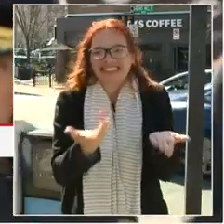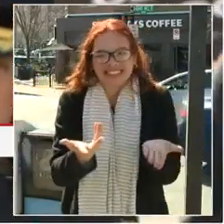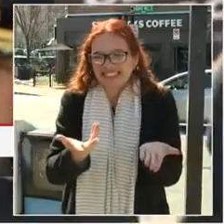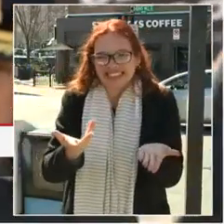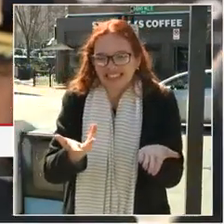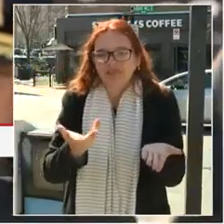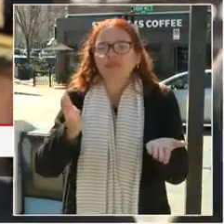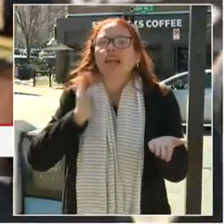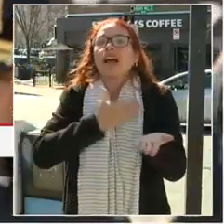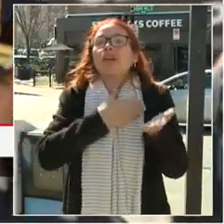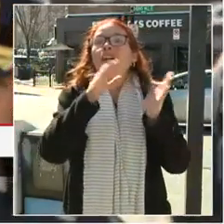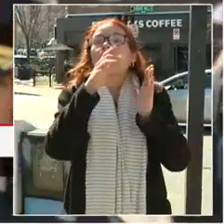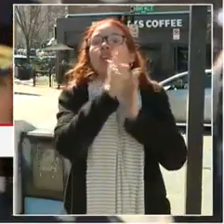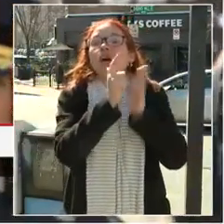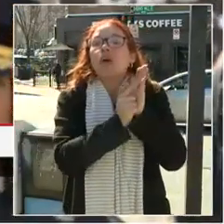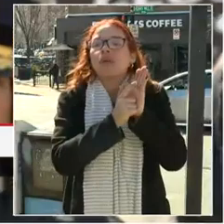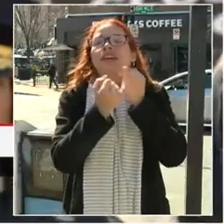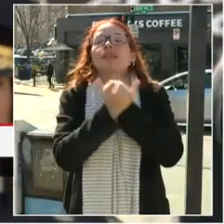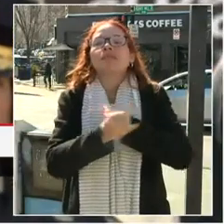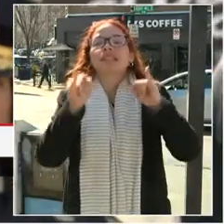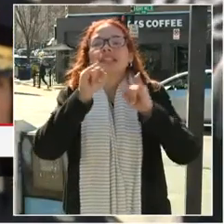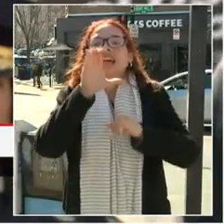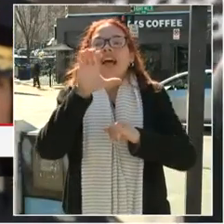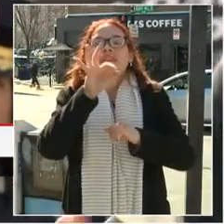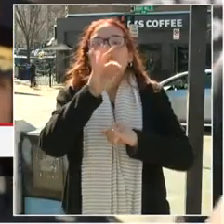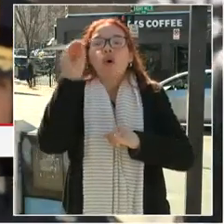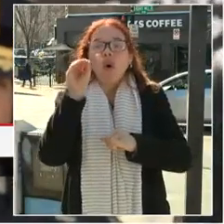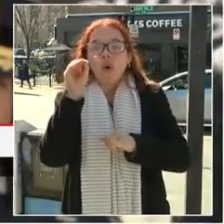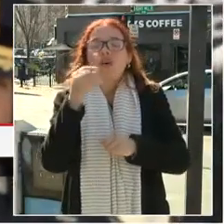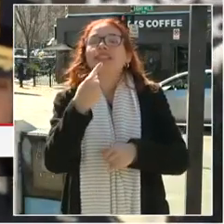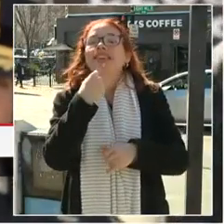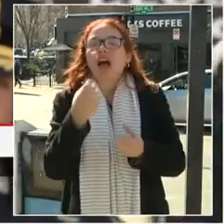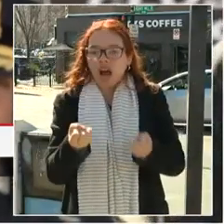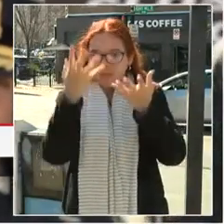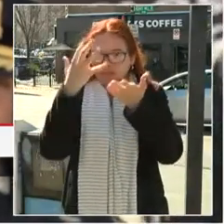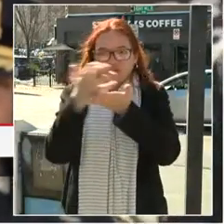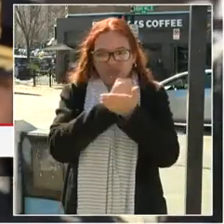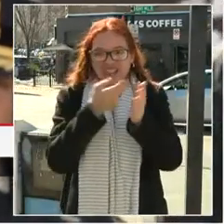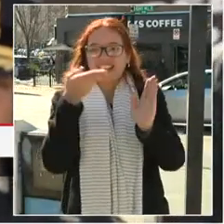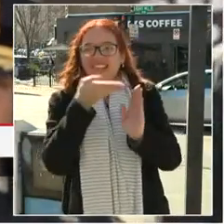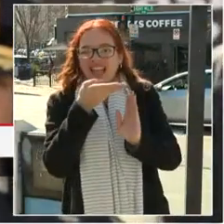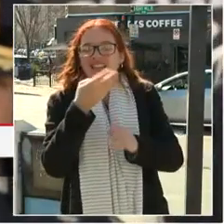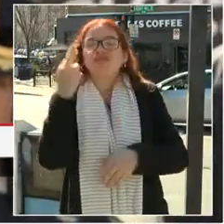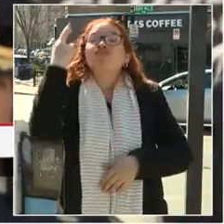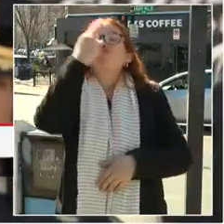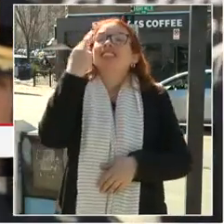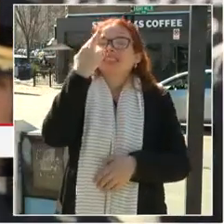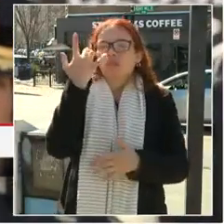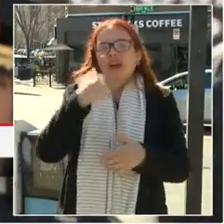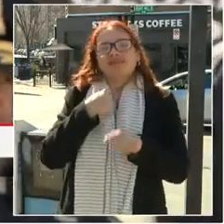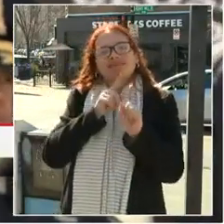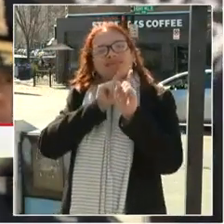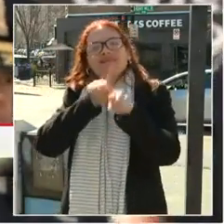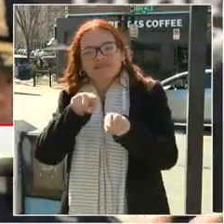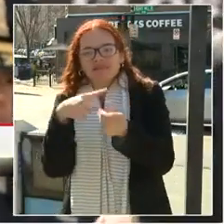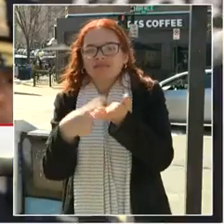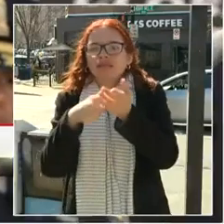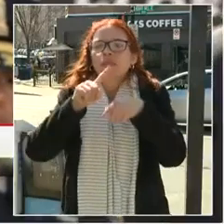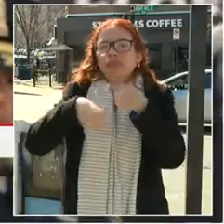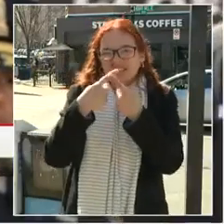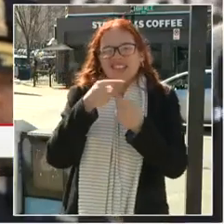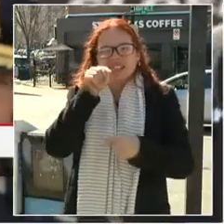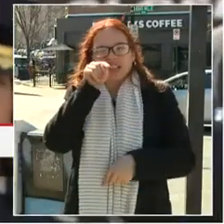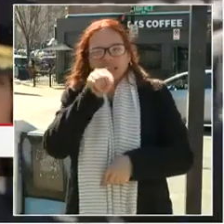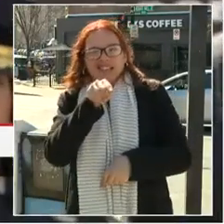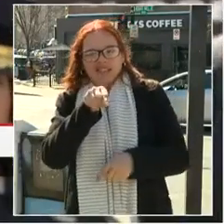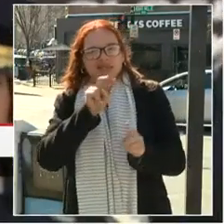the independent CFO says how much revenue we have. So that's why I answered your question about Metro in that way, because